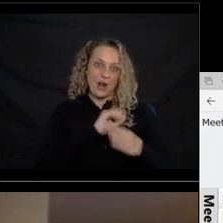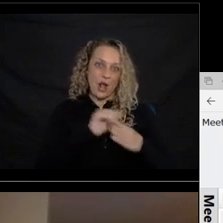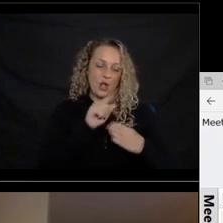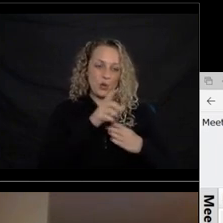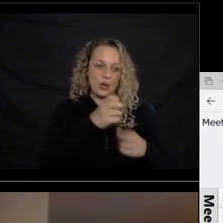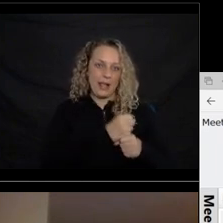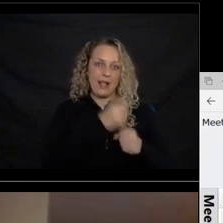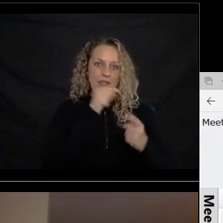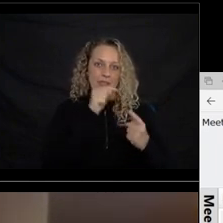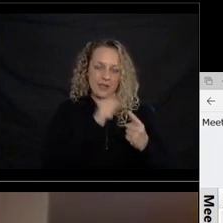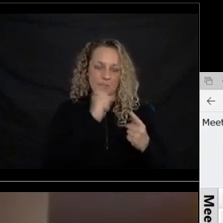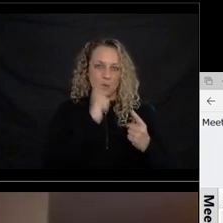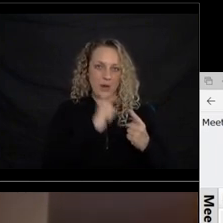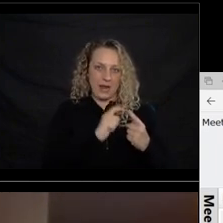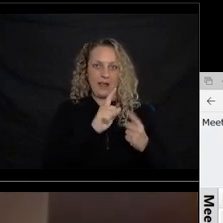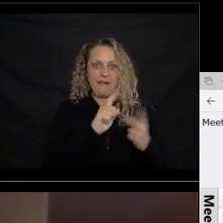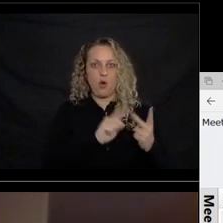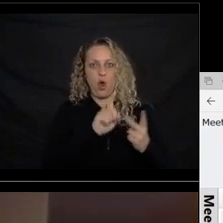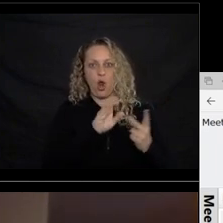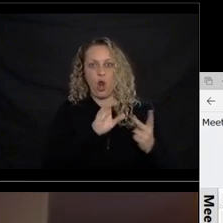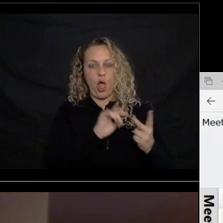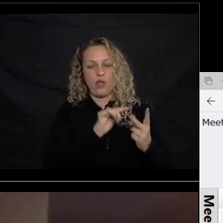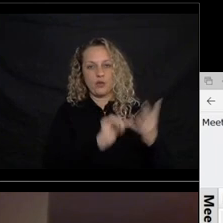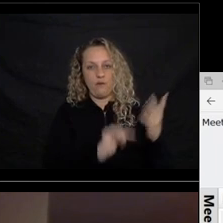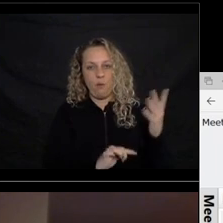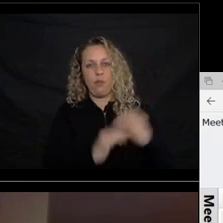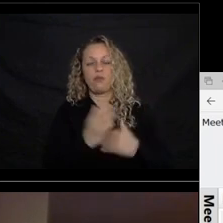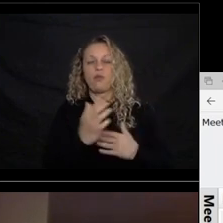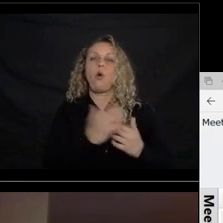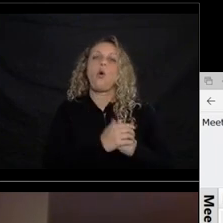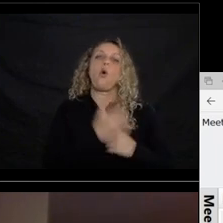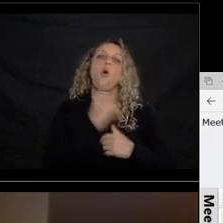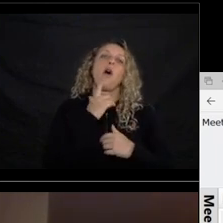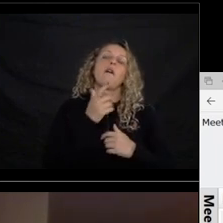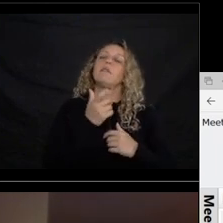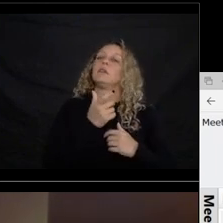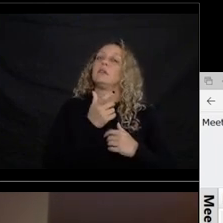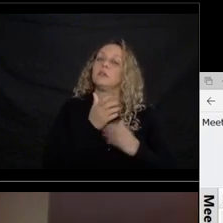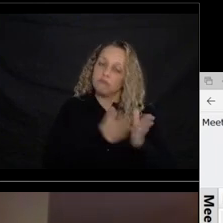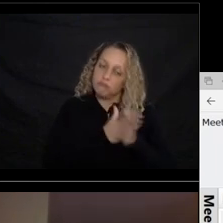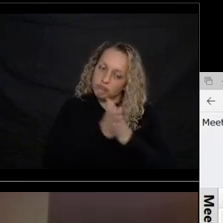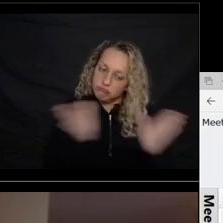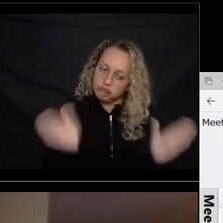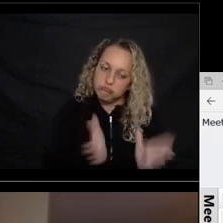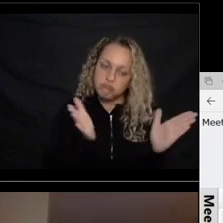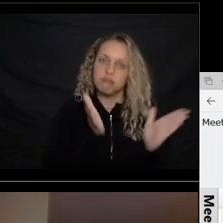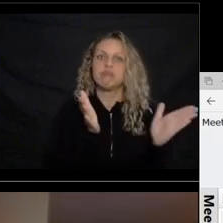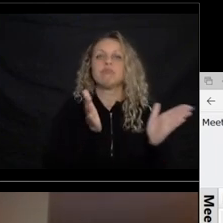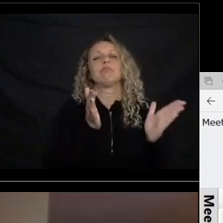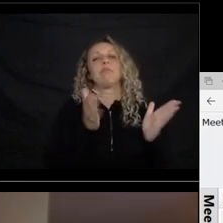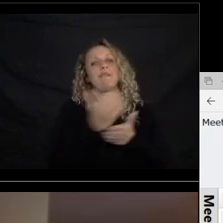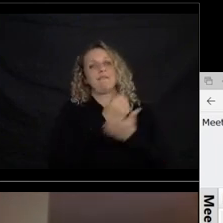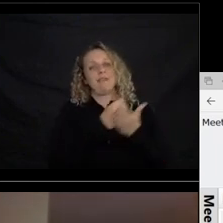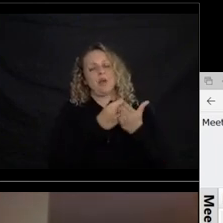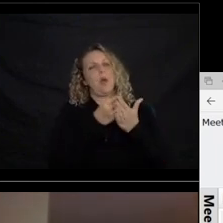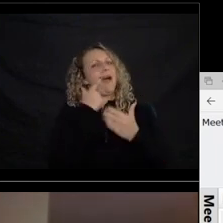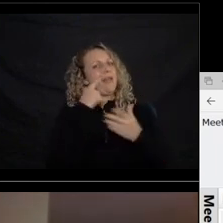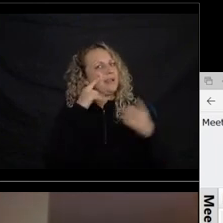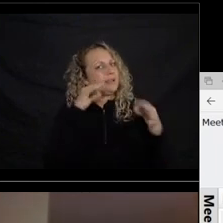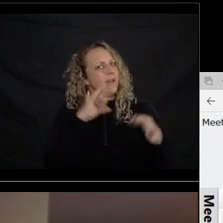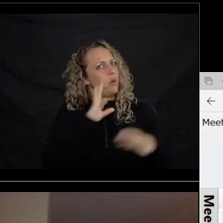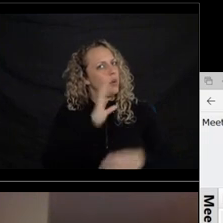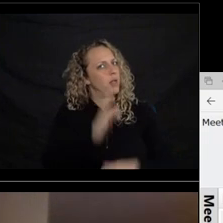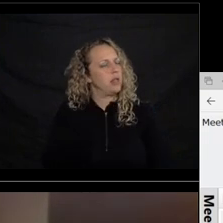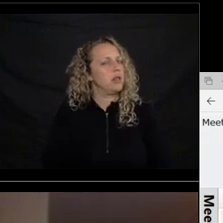get this recognition, and for $100 and so forth. So if it drives their fundraising, and I think this would definitely drive fundraising as